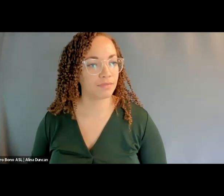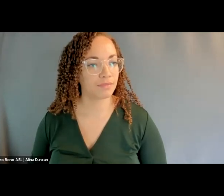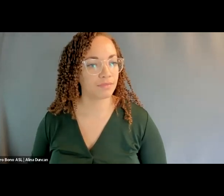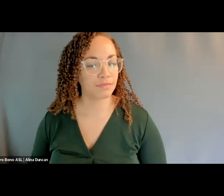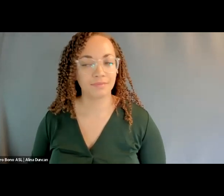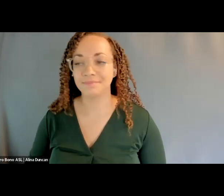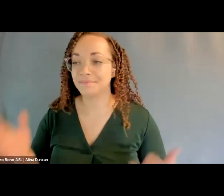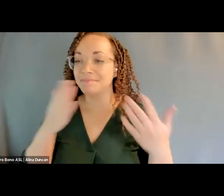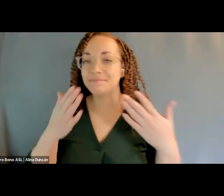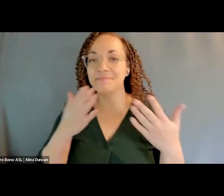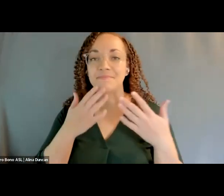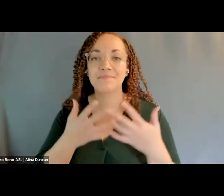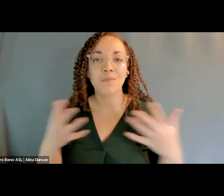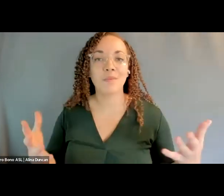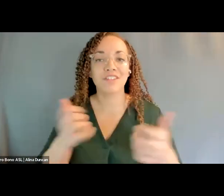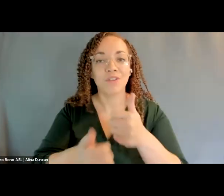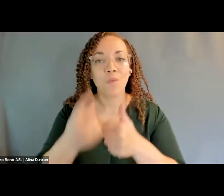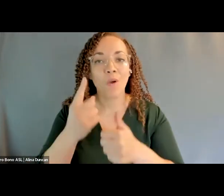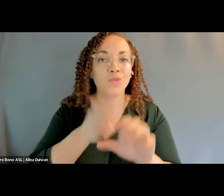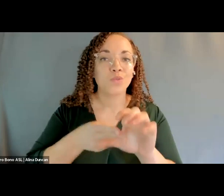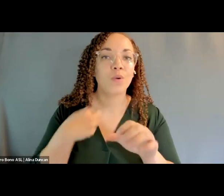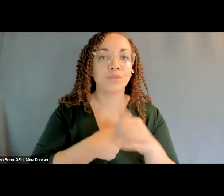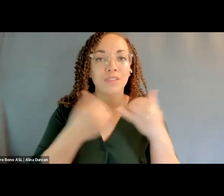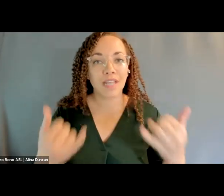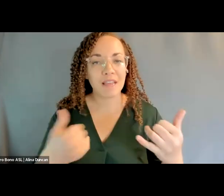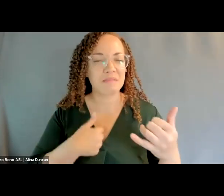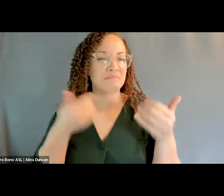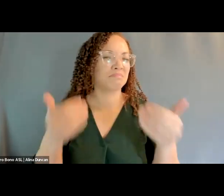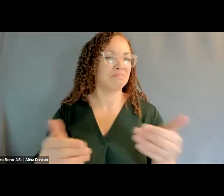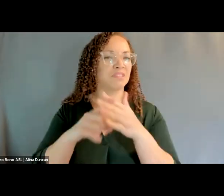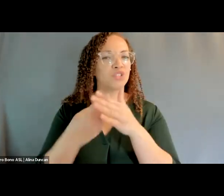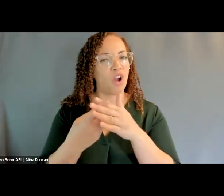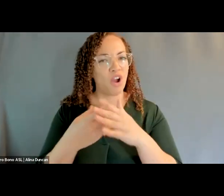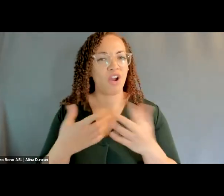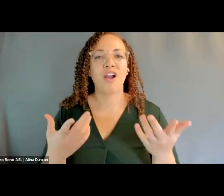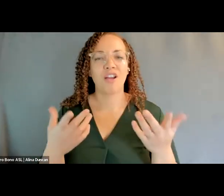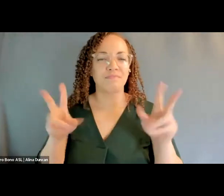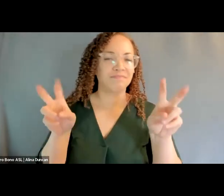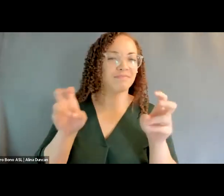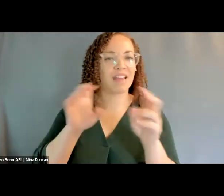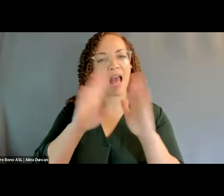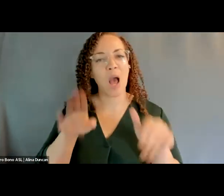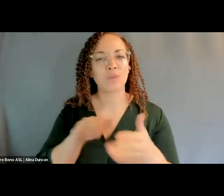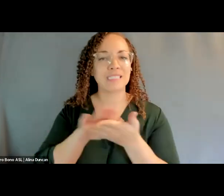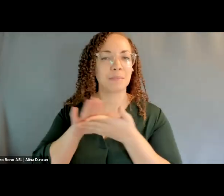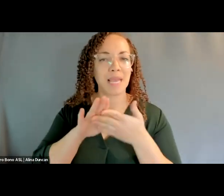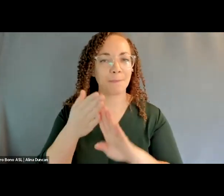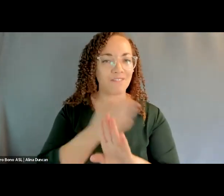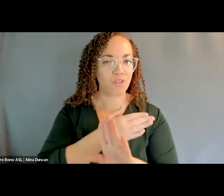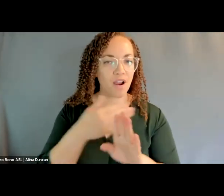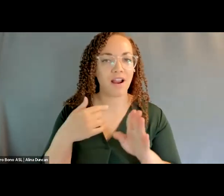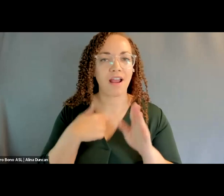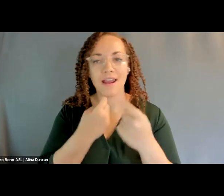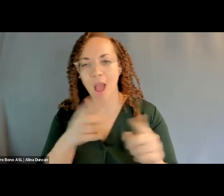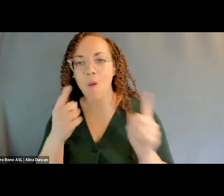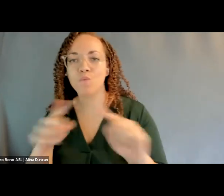Thanks so much, everyone, for joining us today. I'm going to go ahead and get started with a bit of housekeeping before diving into some announcements and the event